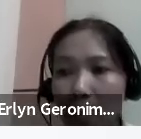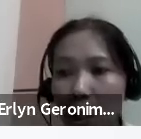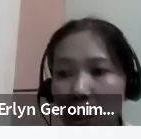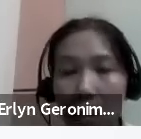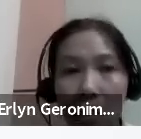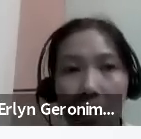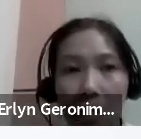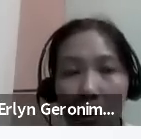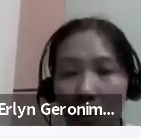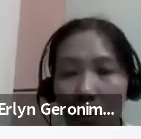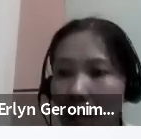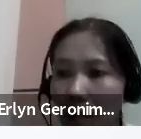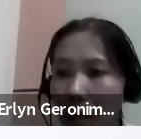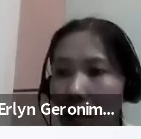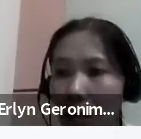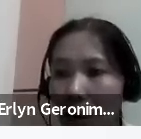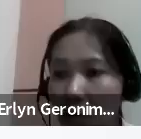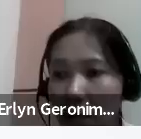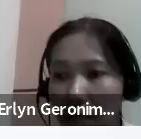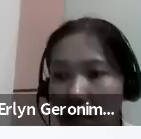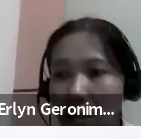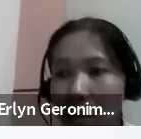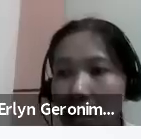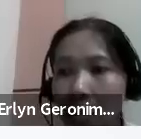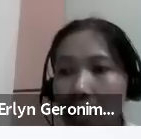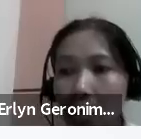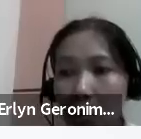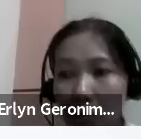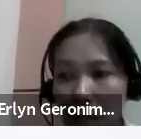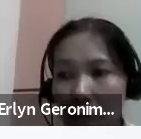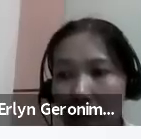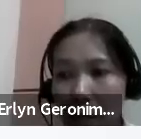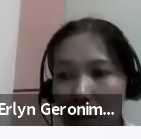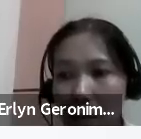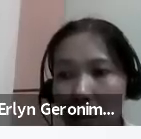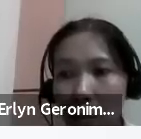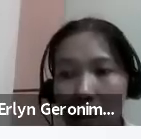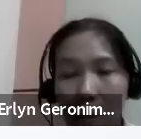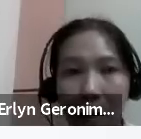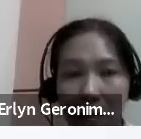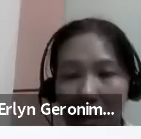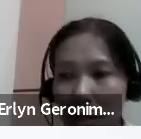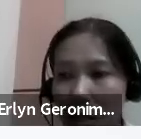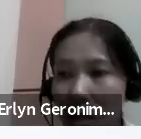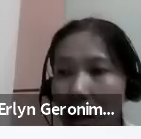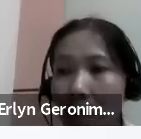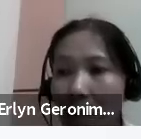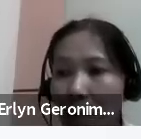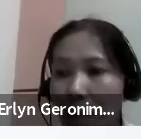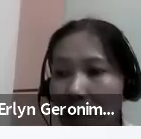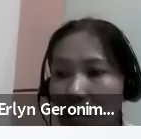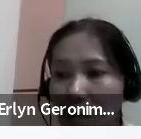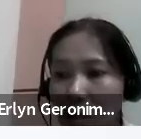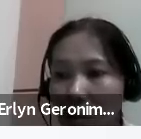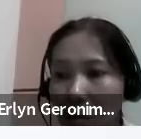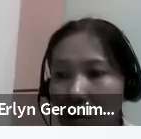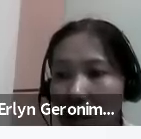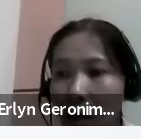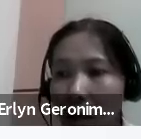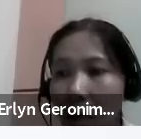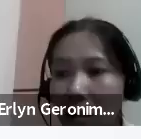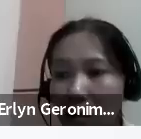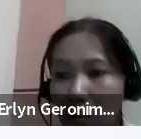when a special intergovernmental conference convened by UNESCO in Paris adopted the